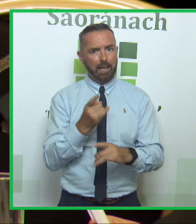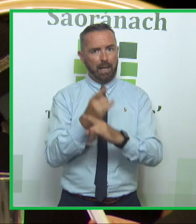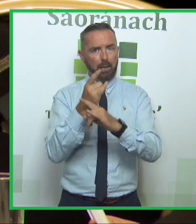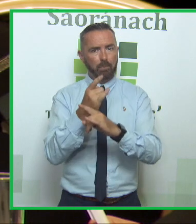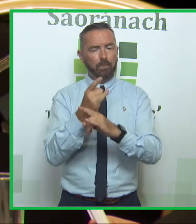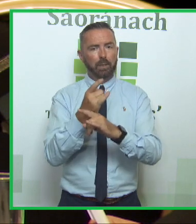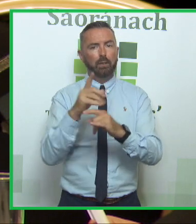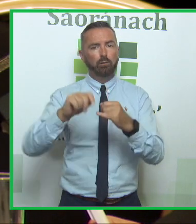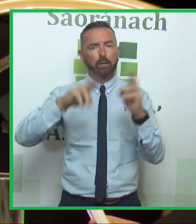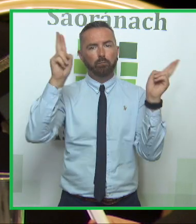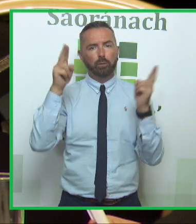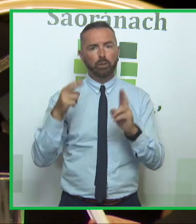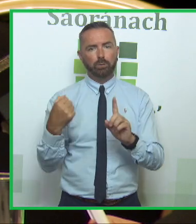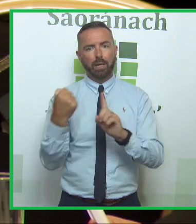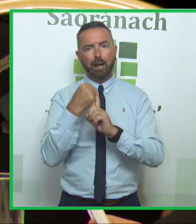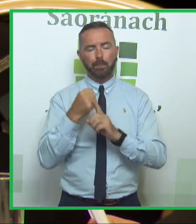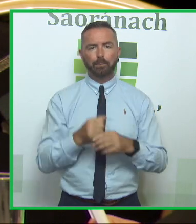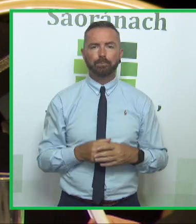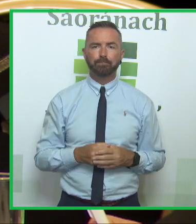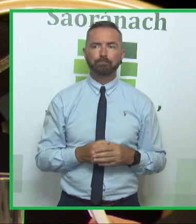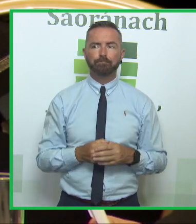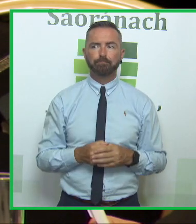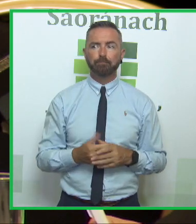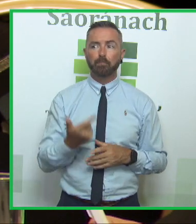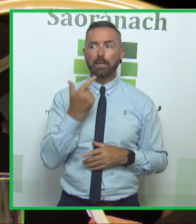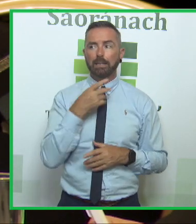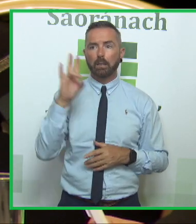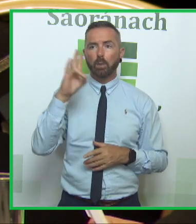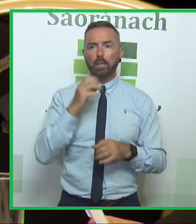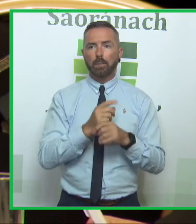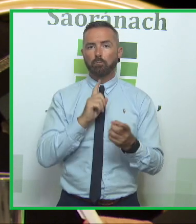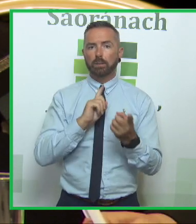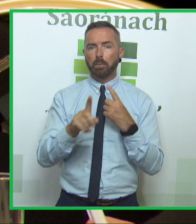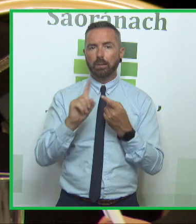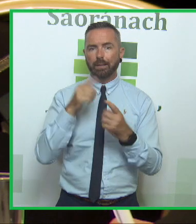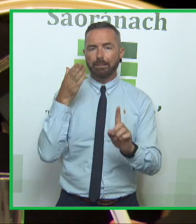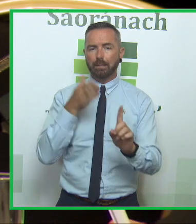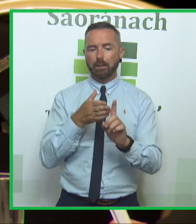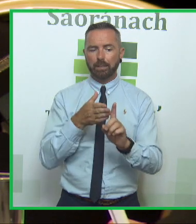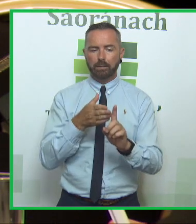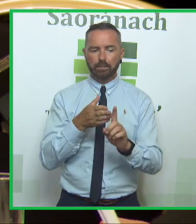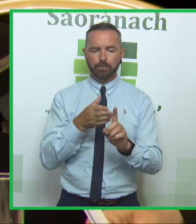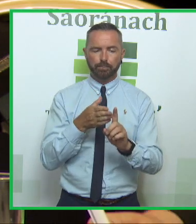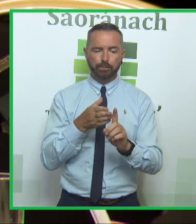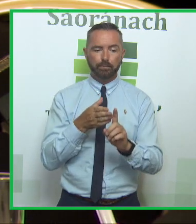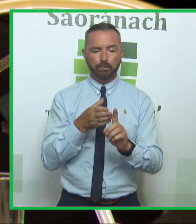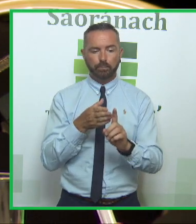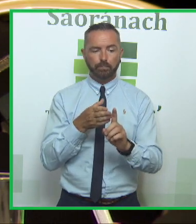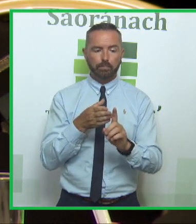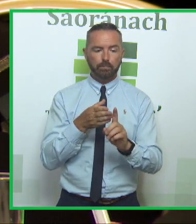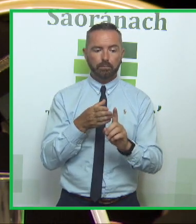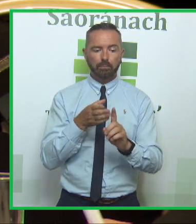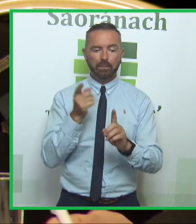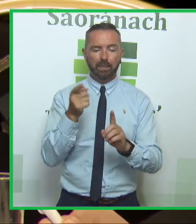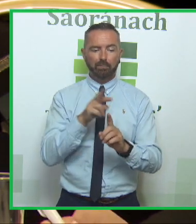site. The second question in relation to our response and our targets, I suppose this is a very